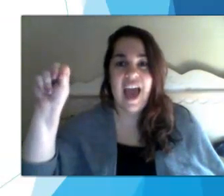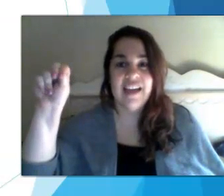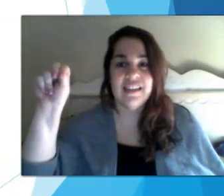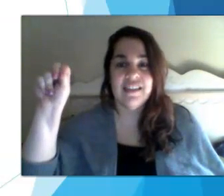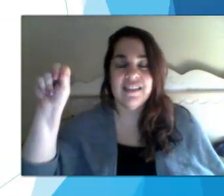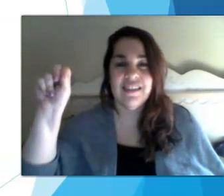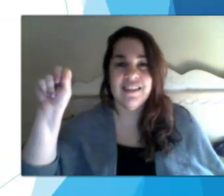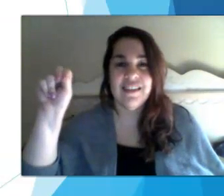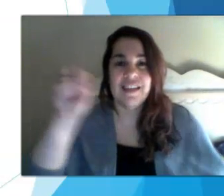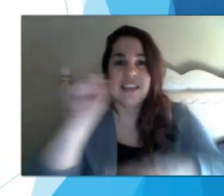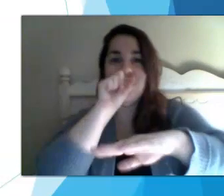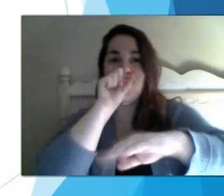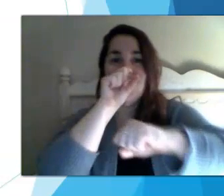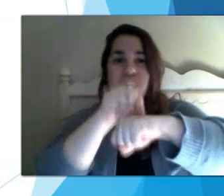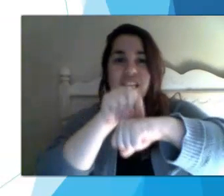Chicken.